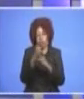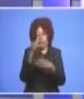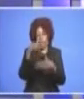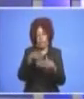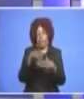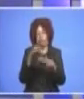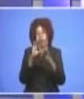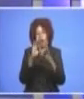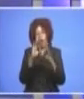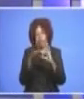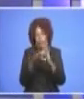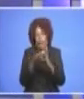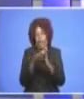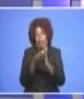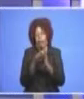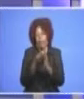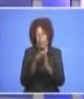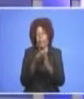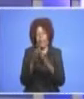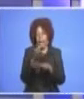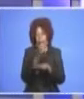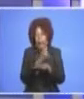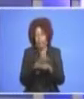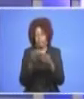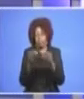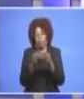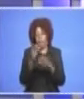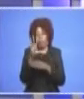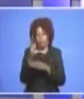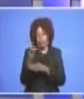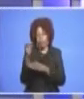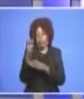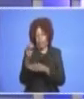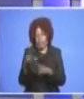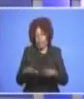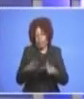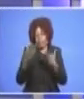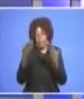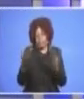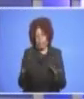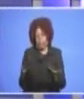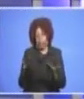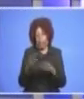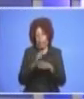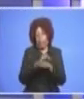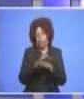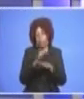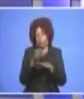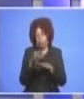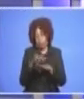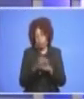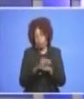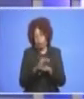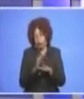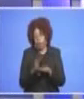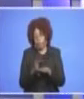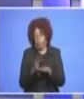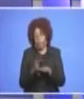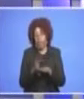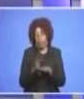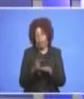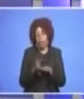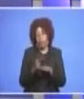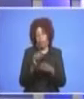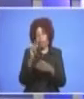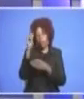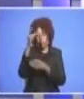Islands. And though more than 60% of the population lives here in New Providence, the Minister of Public Works says the government owes Family